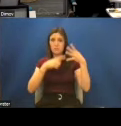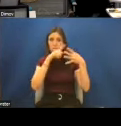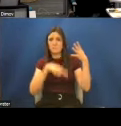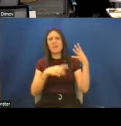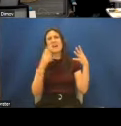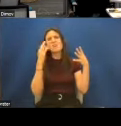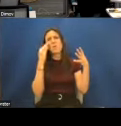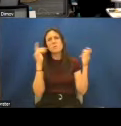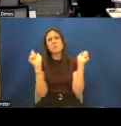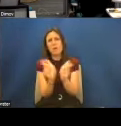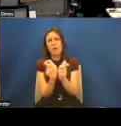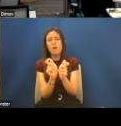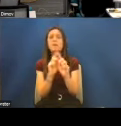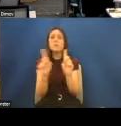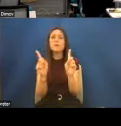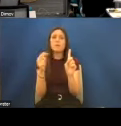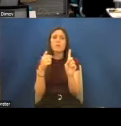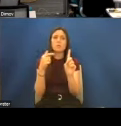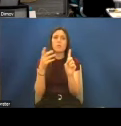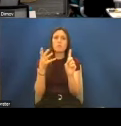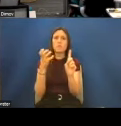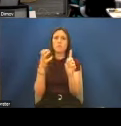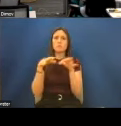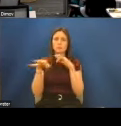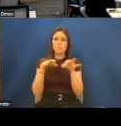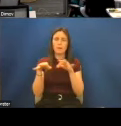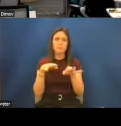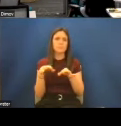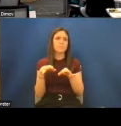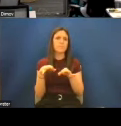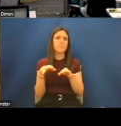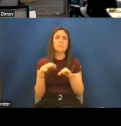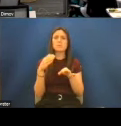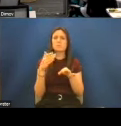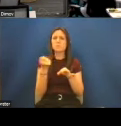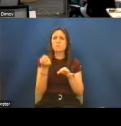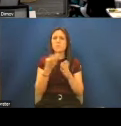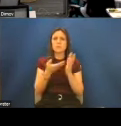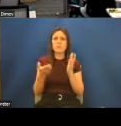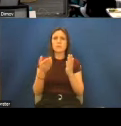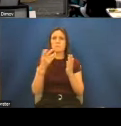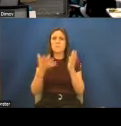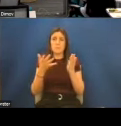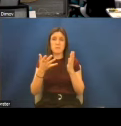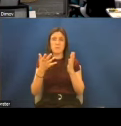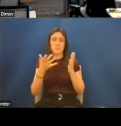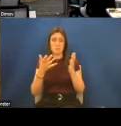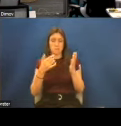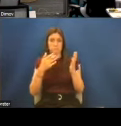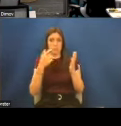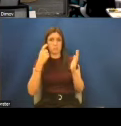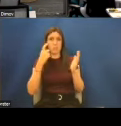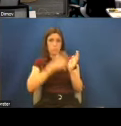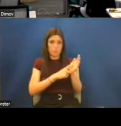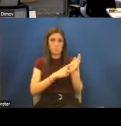for you to see, but what I want to just point out here is a few things that drew my attention. The first